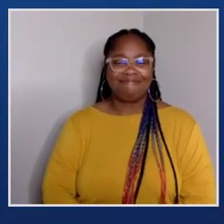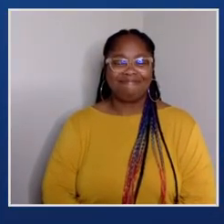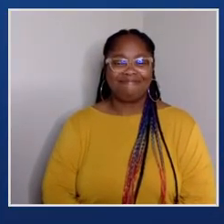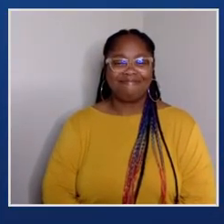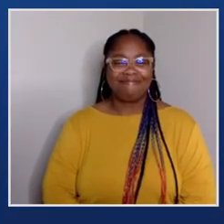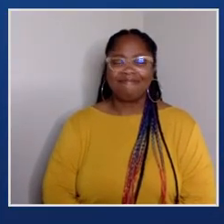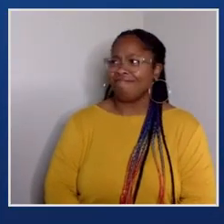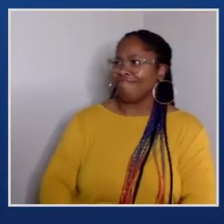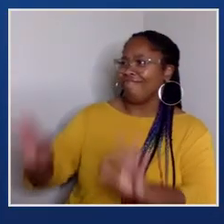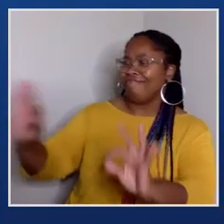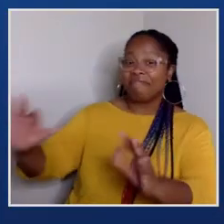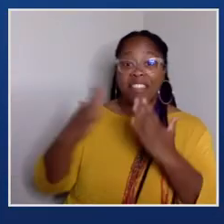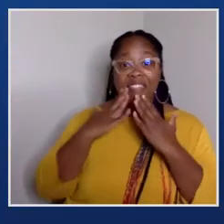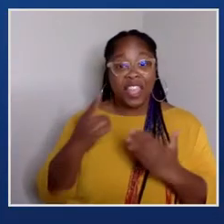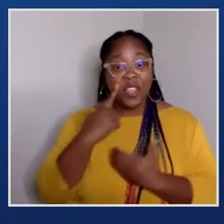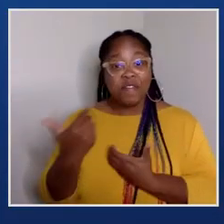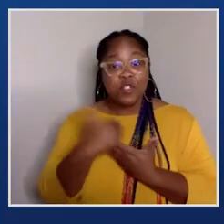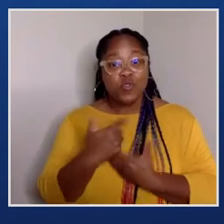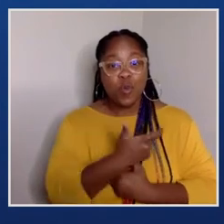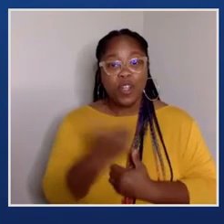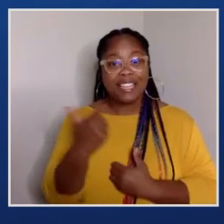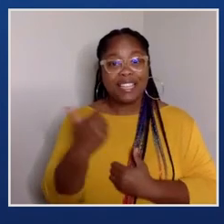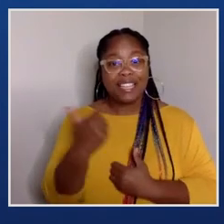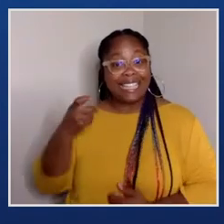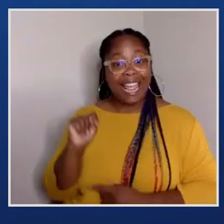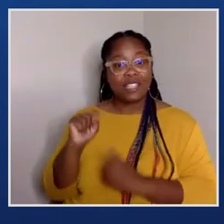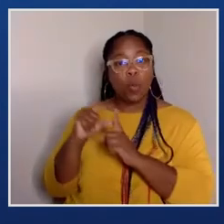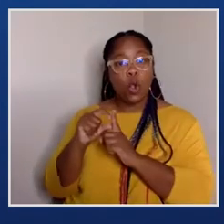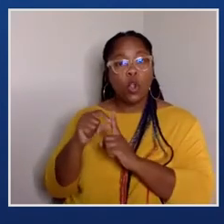Thank you for joining. Text homecoming to